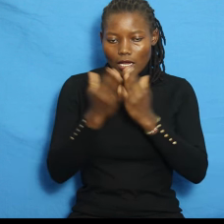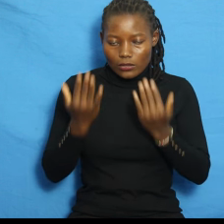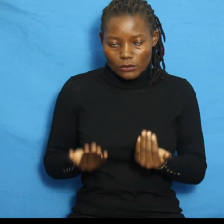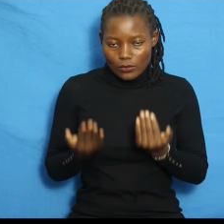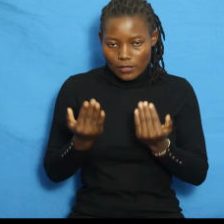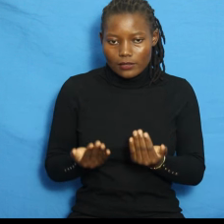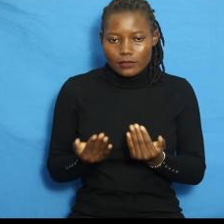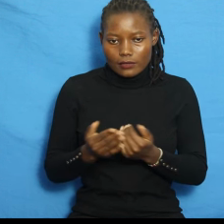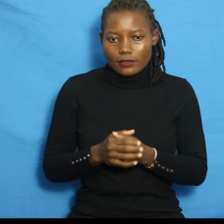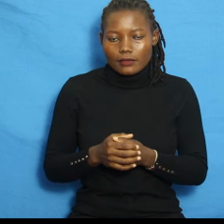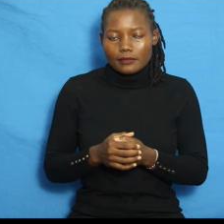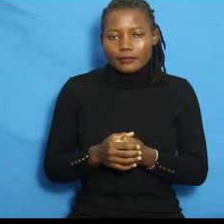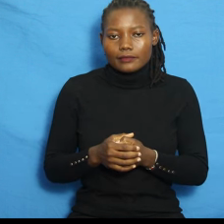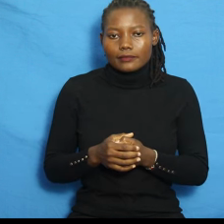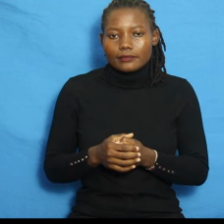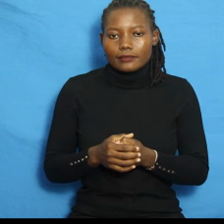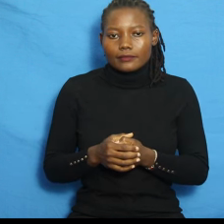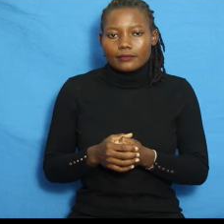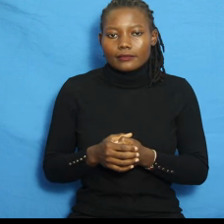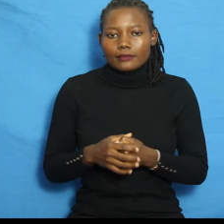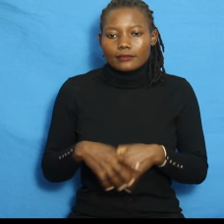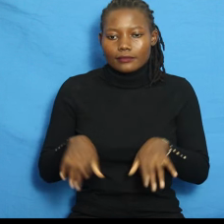to Archimedes' principle.